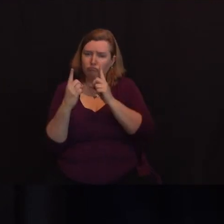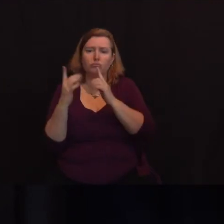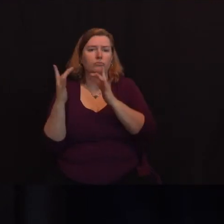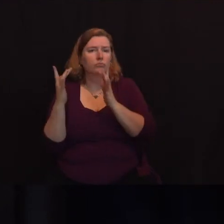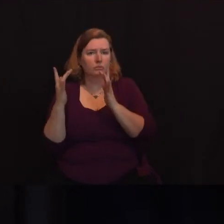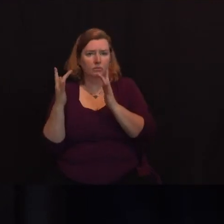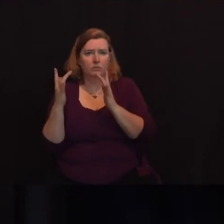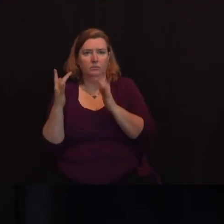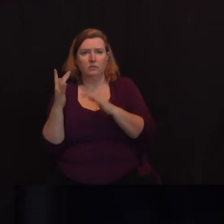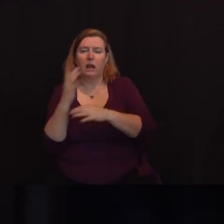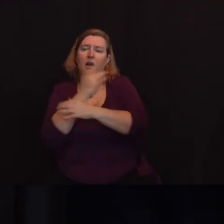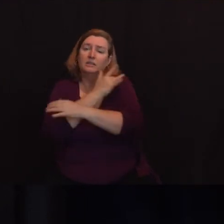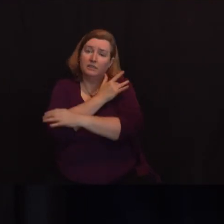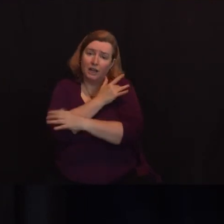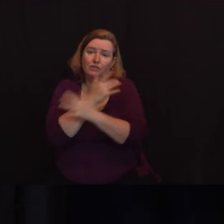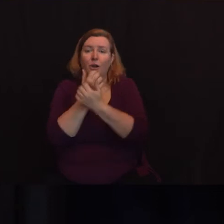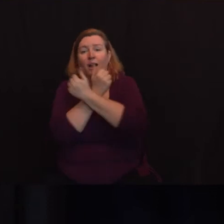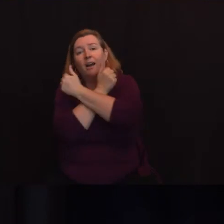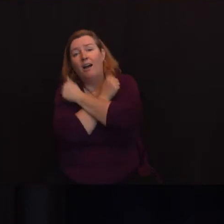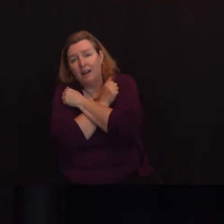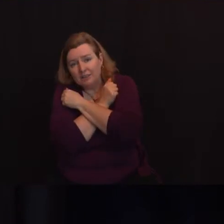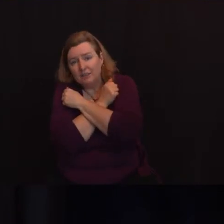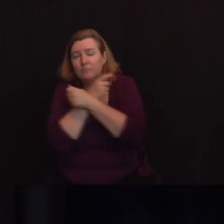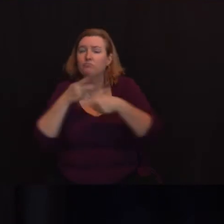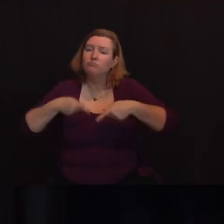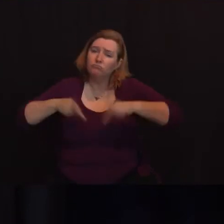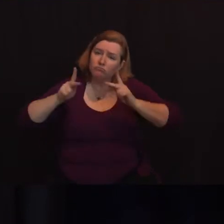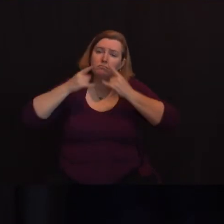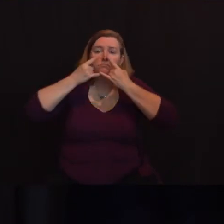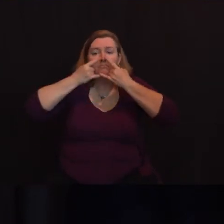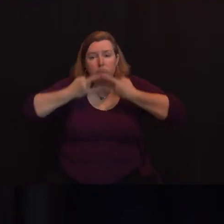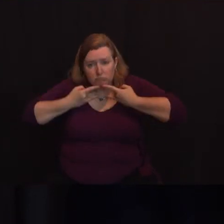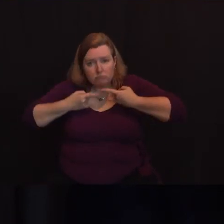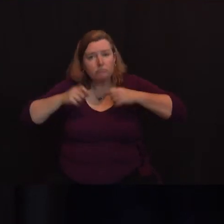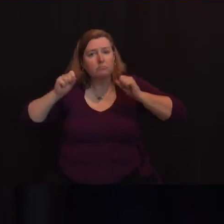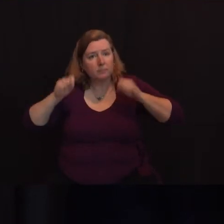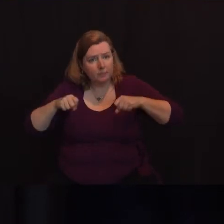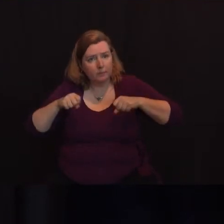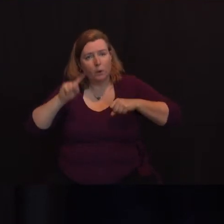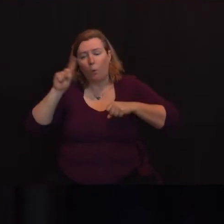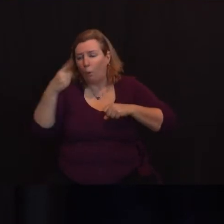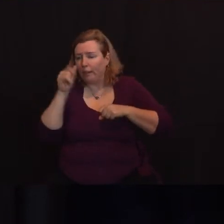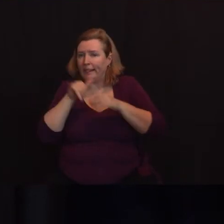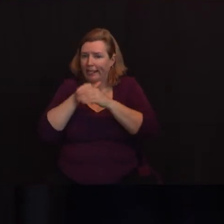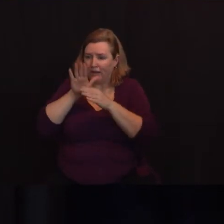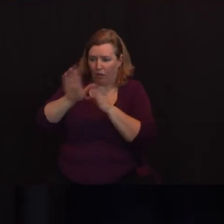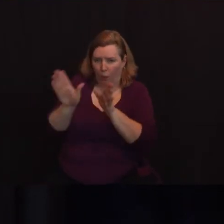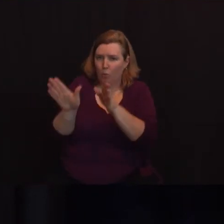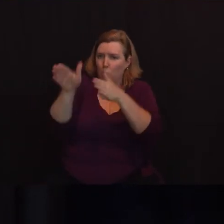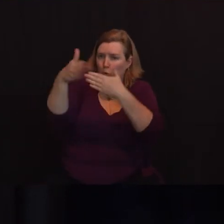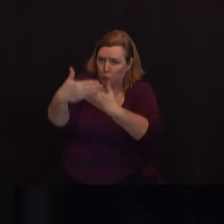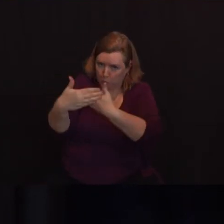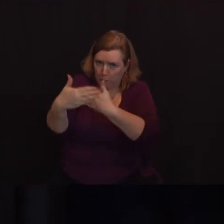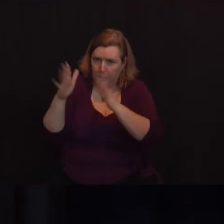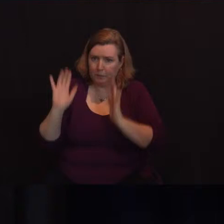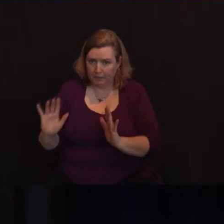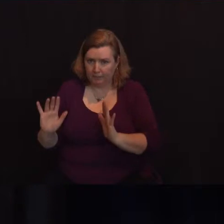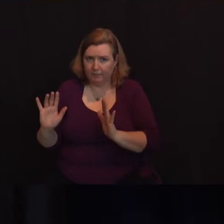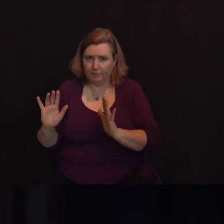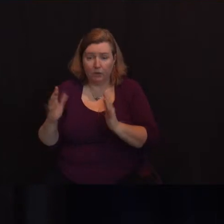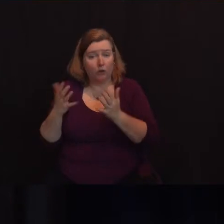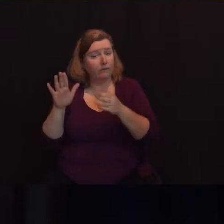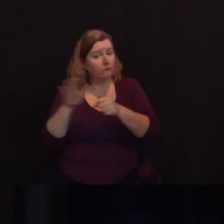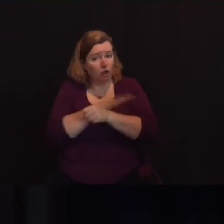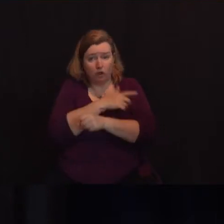hugging, and removing their face masks if they are alone in the resident's room. Fully vaccinated residents may choose to have